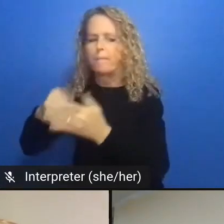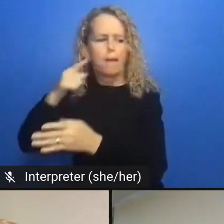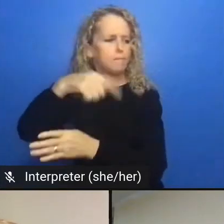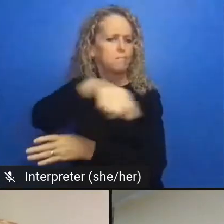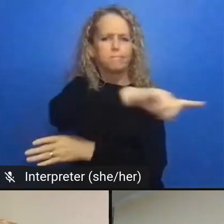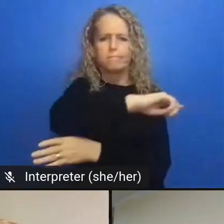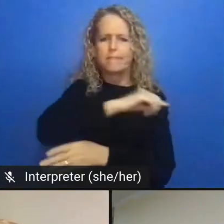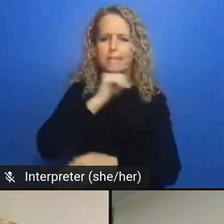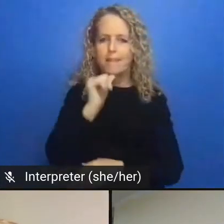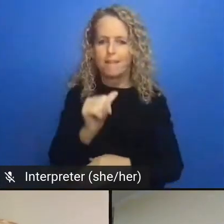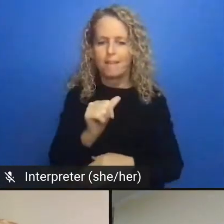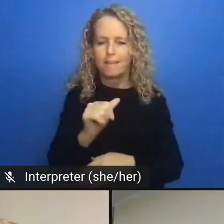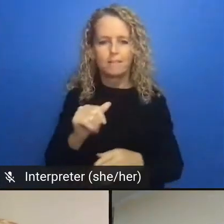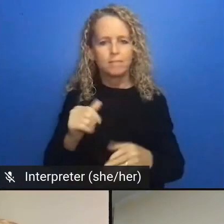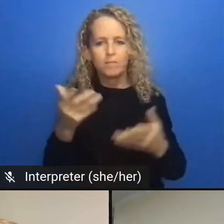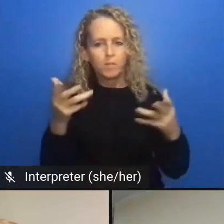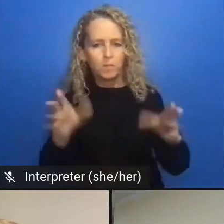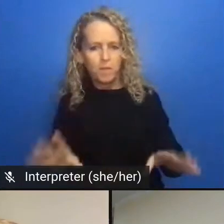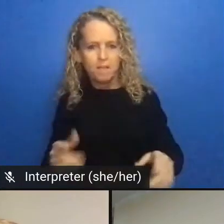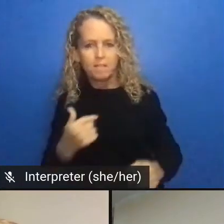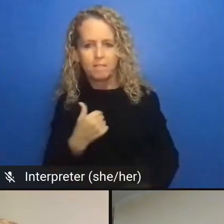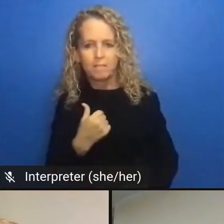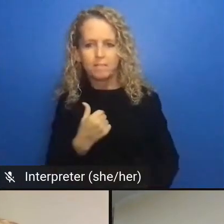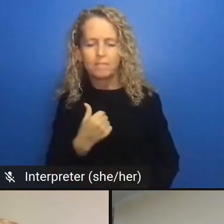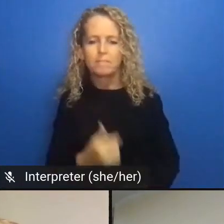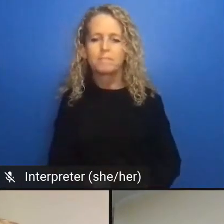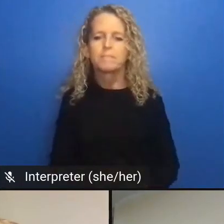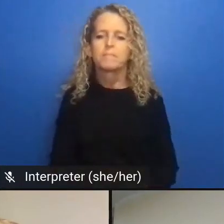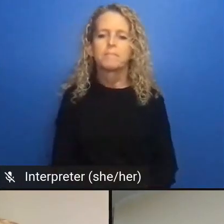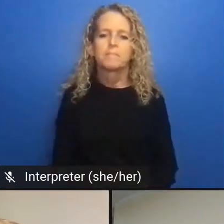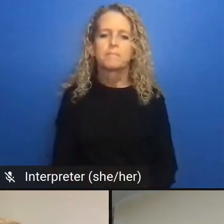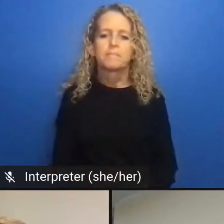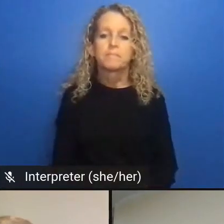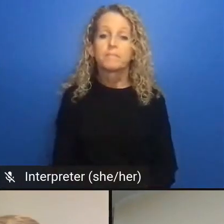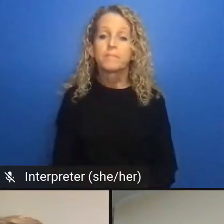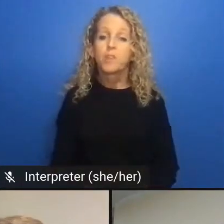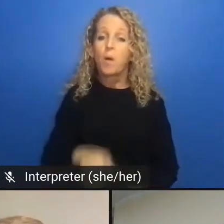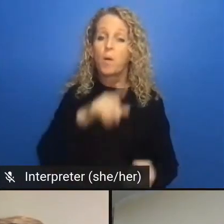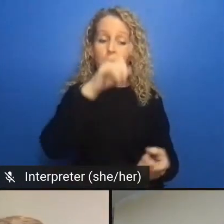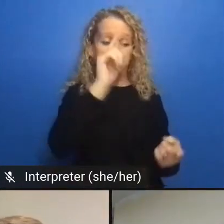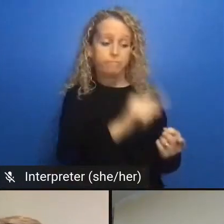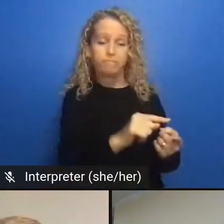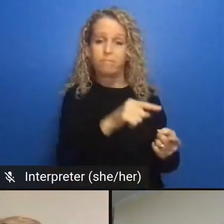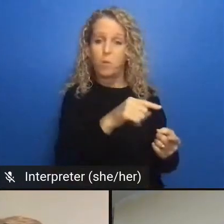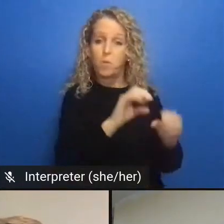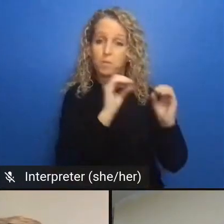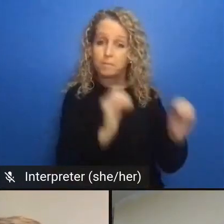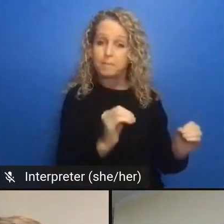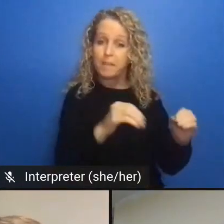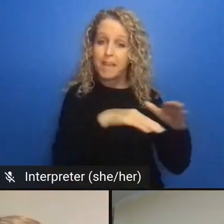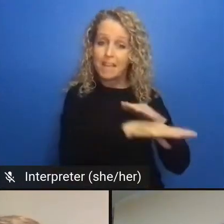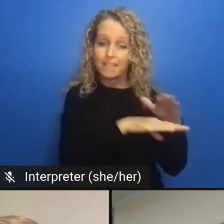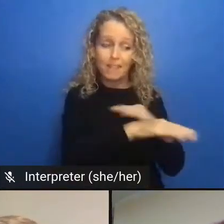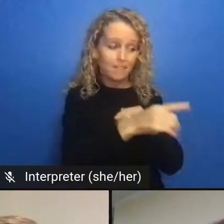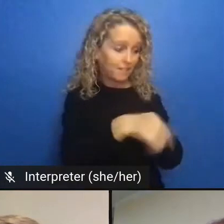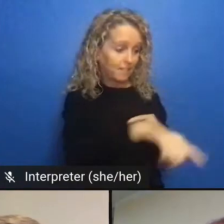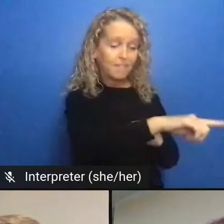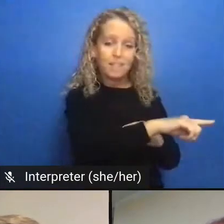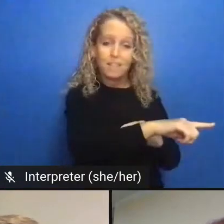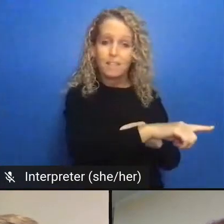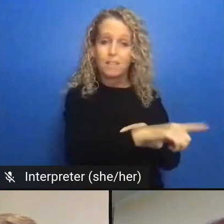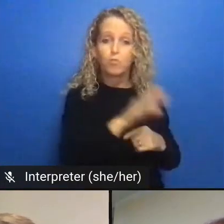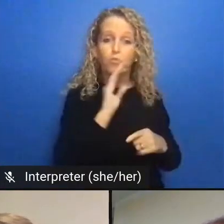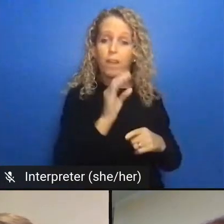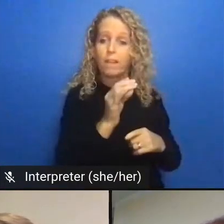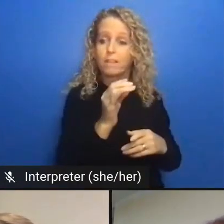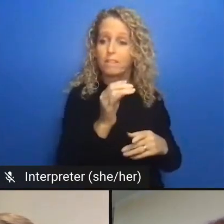that lack of access, is hurting everybody. It's really clear if you talk to leading,